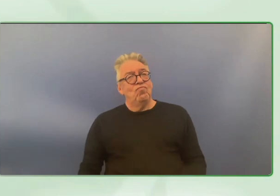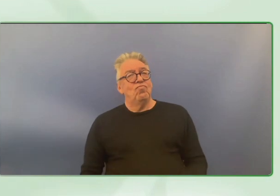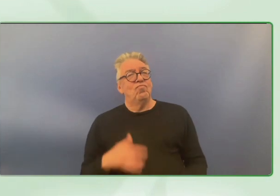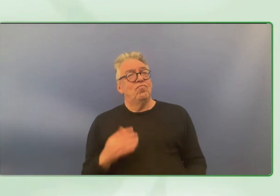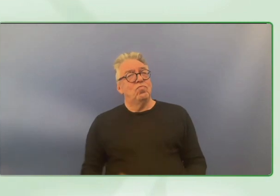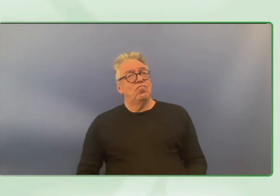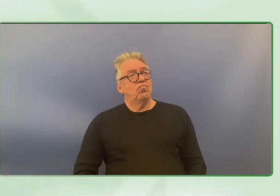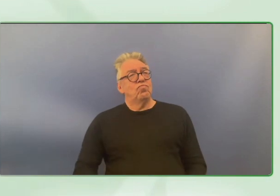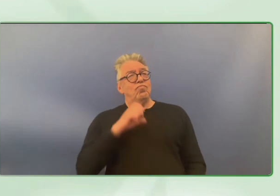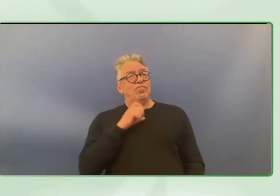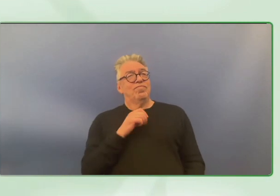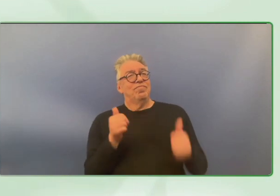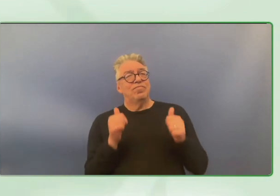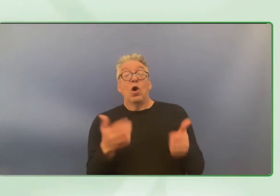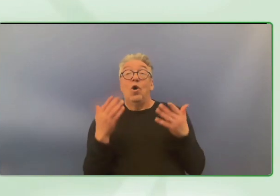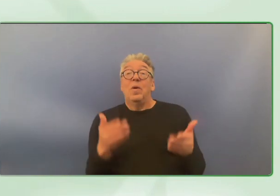Michal.